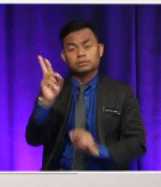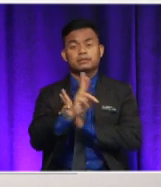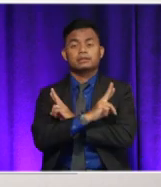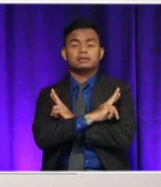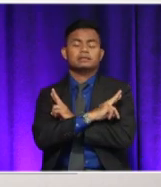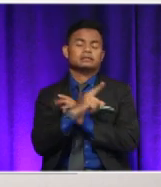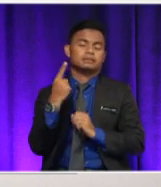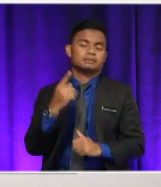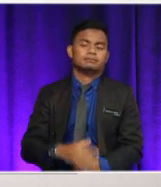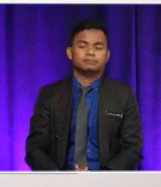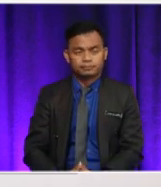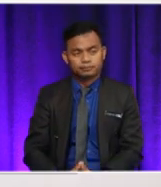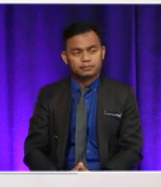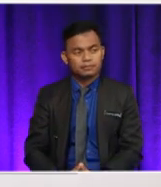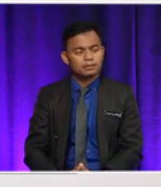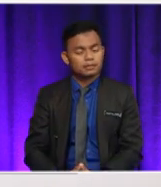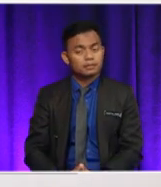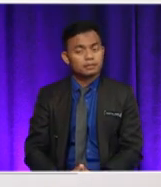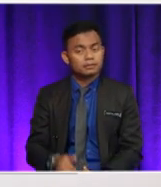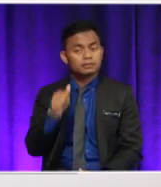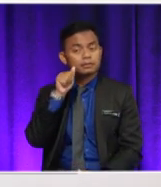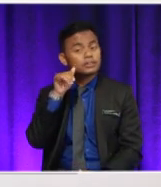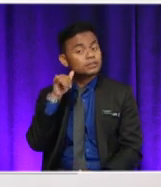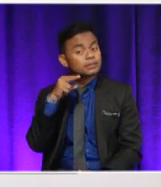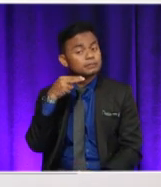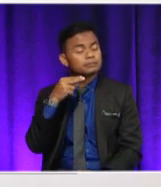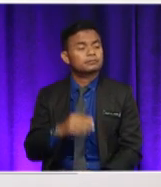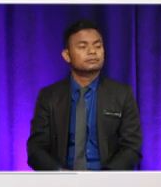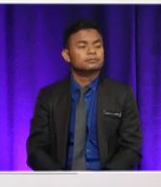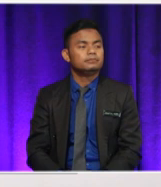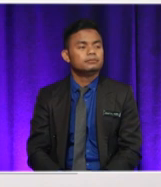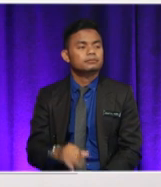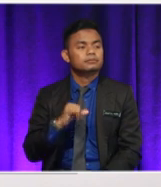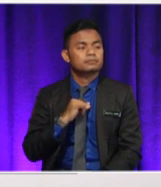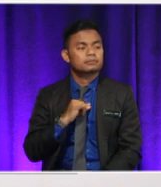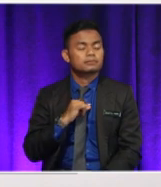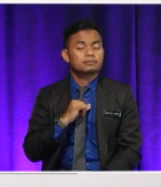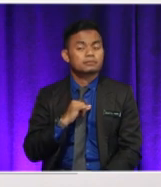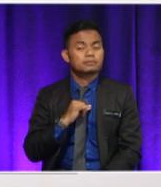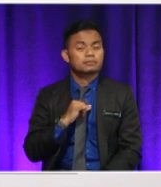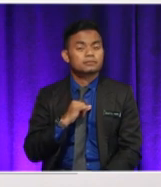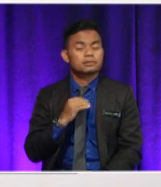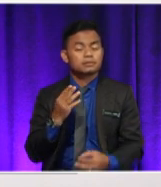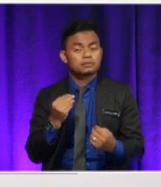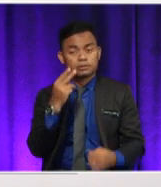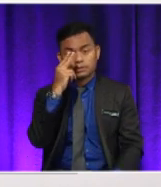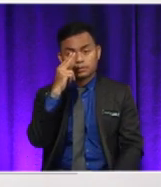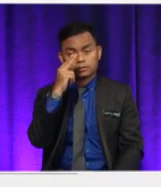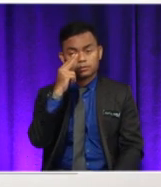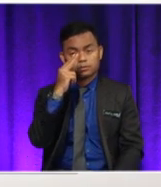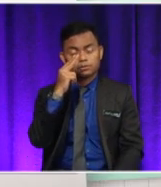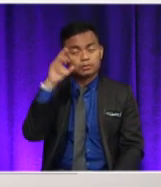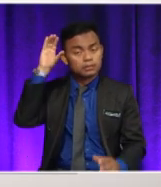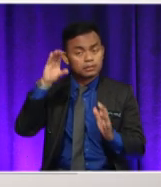definitely. Okay, what about you, Aisha? How would you describe it? I would like to describe the second picture. Well, I don't